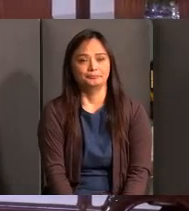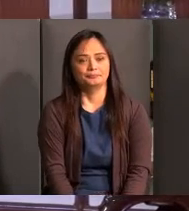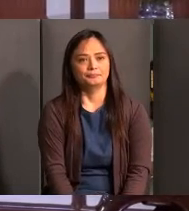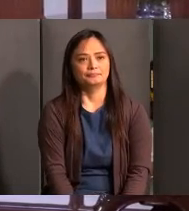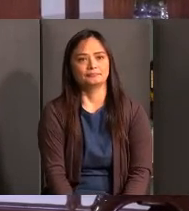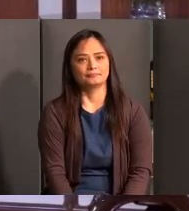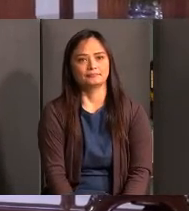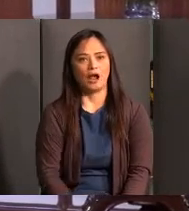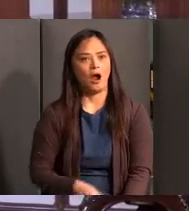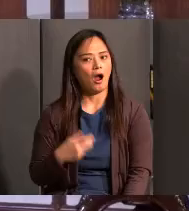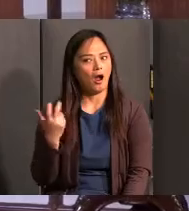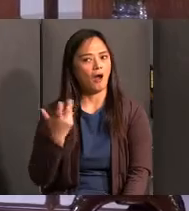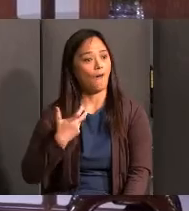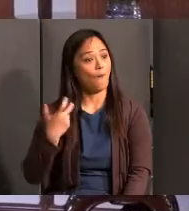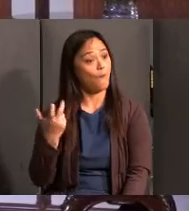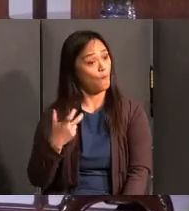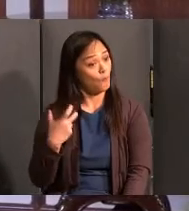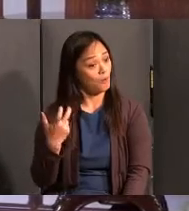Wow.